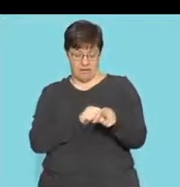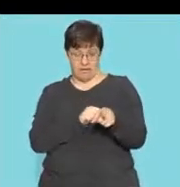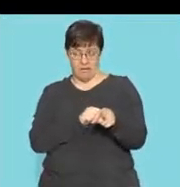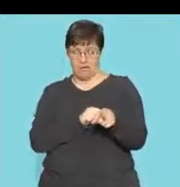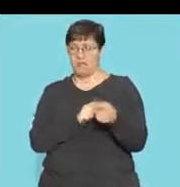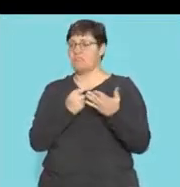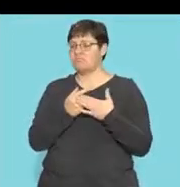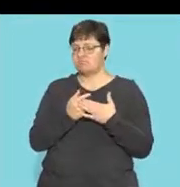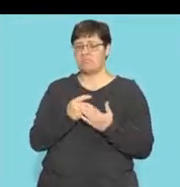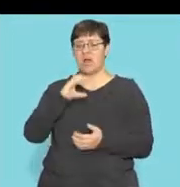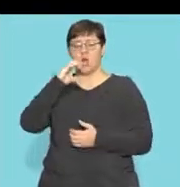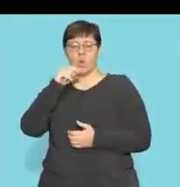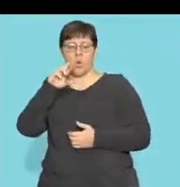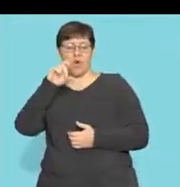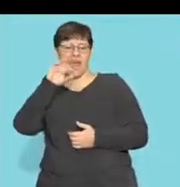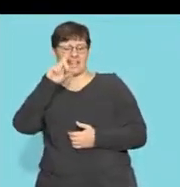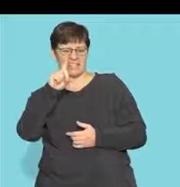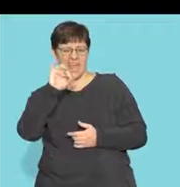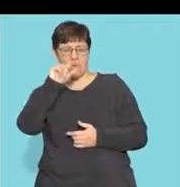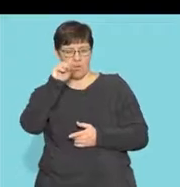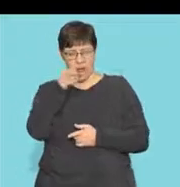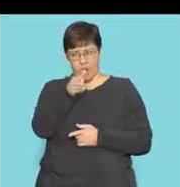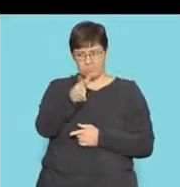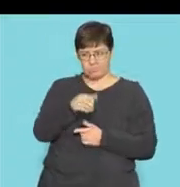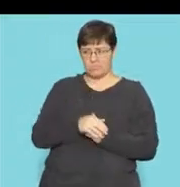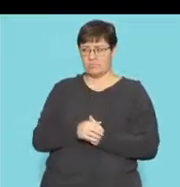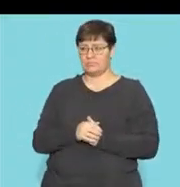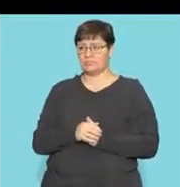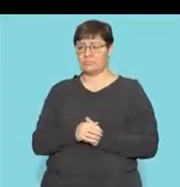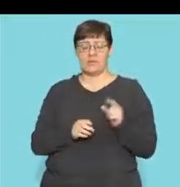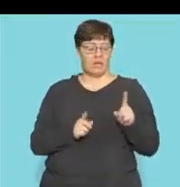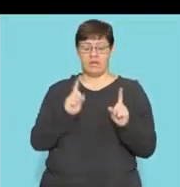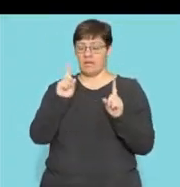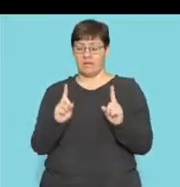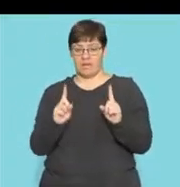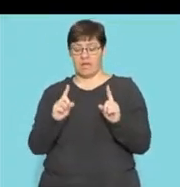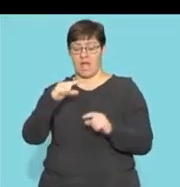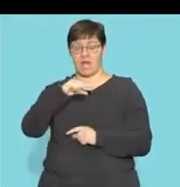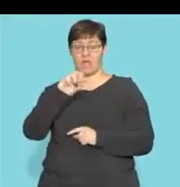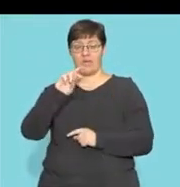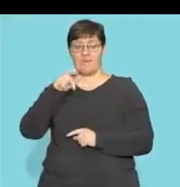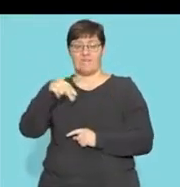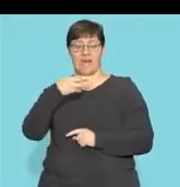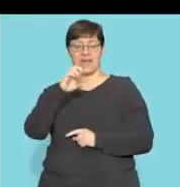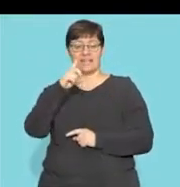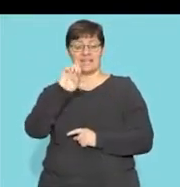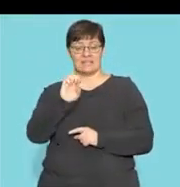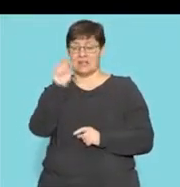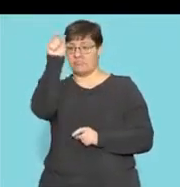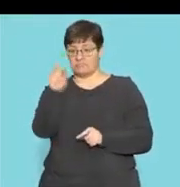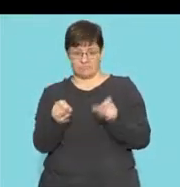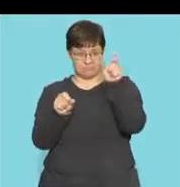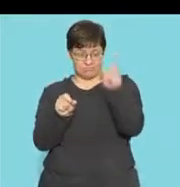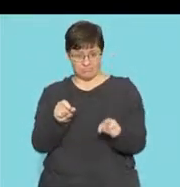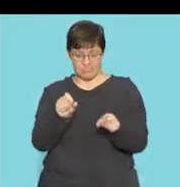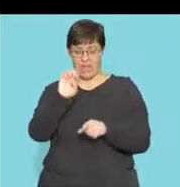And we've got some chloride ions. And notice that there are graphite electrodes.